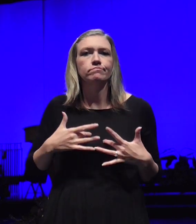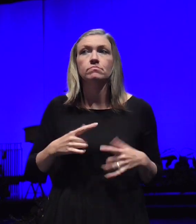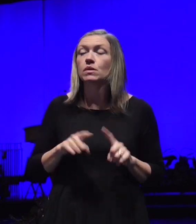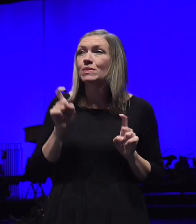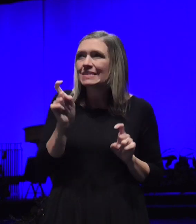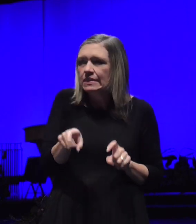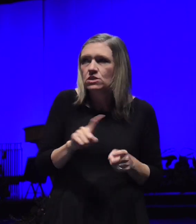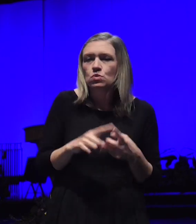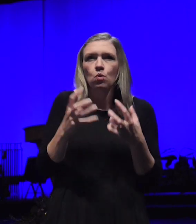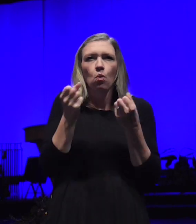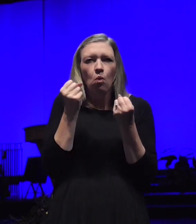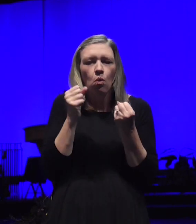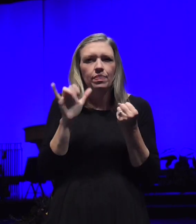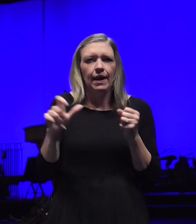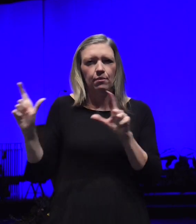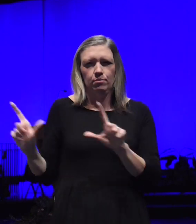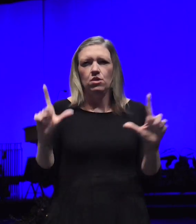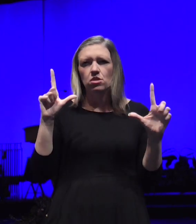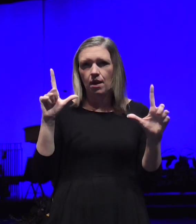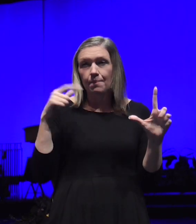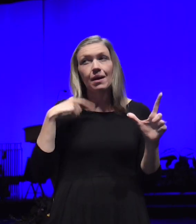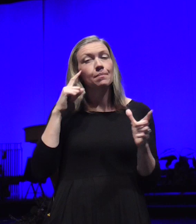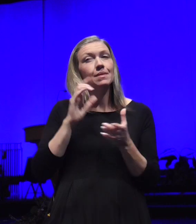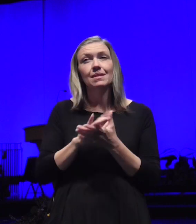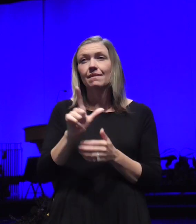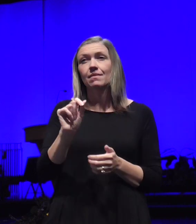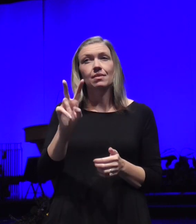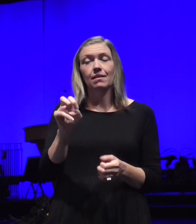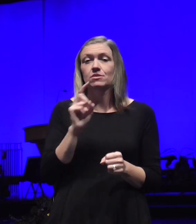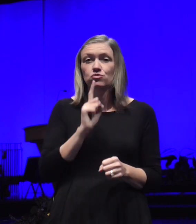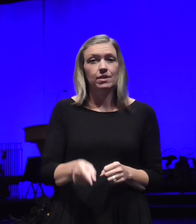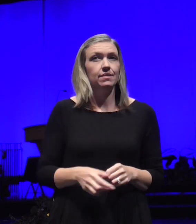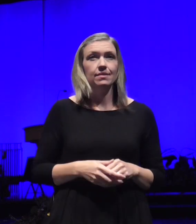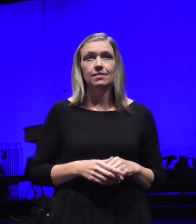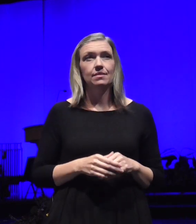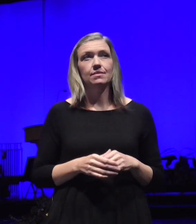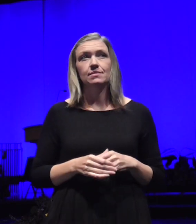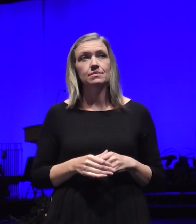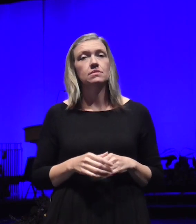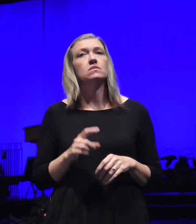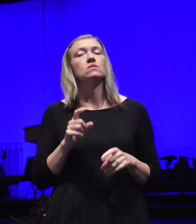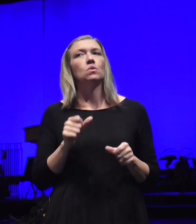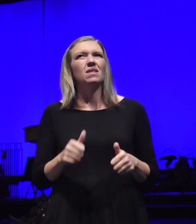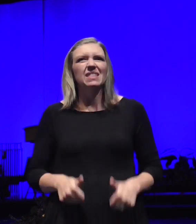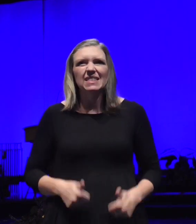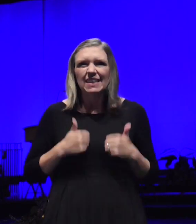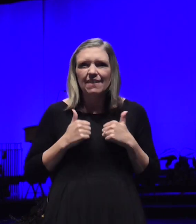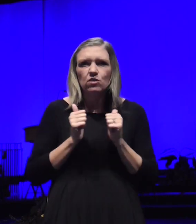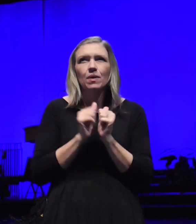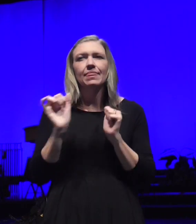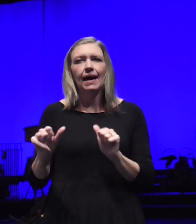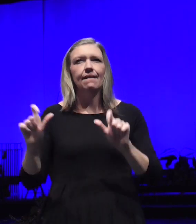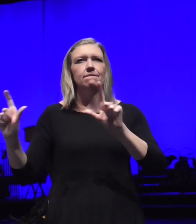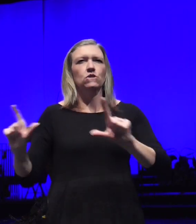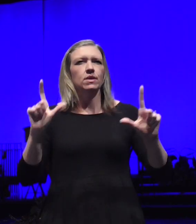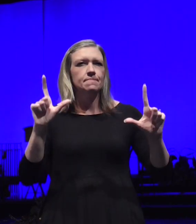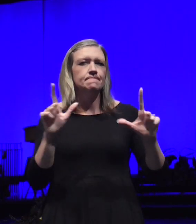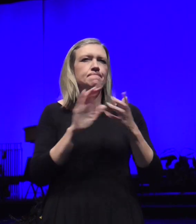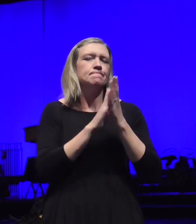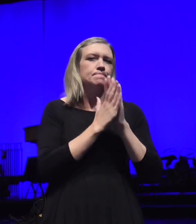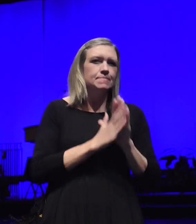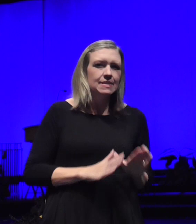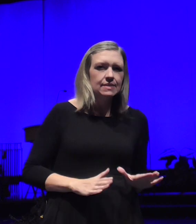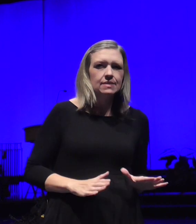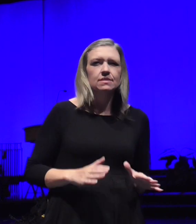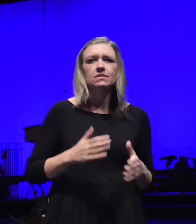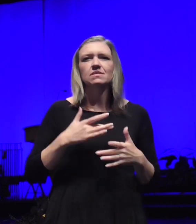that paradigm. I believe it is real. So to live in that paradigm of peace, assurance,